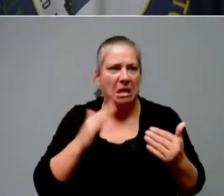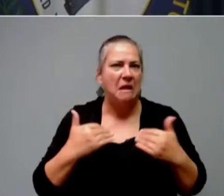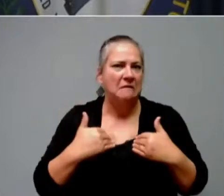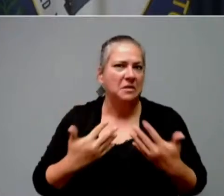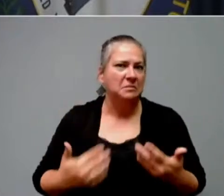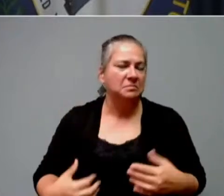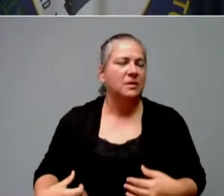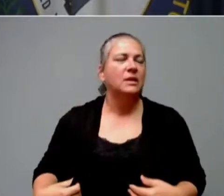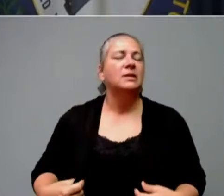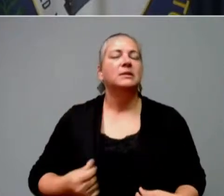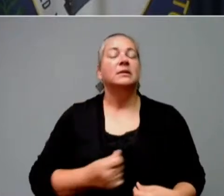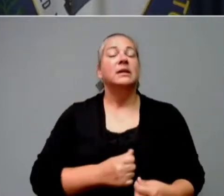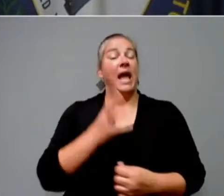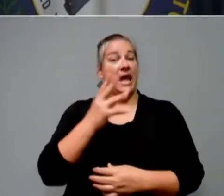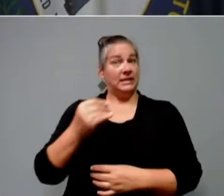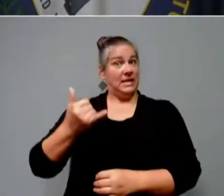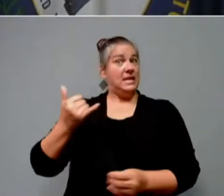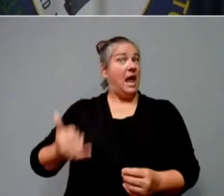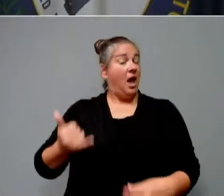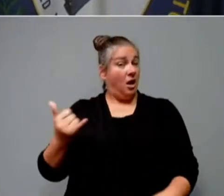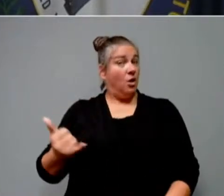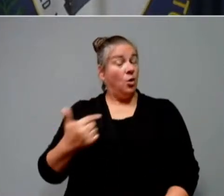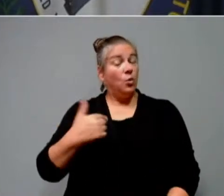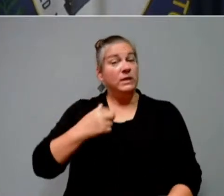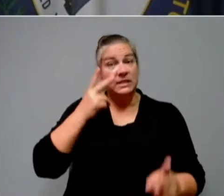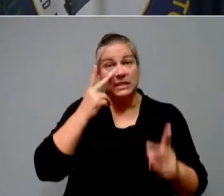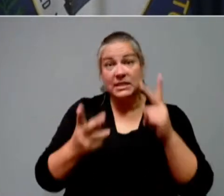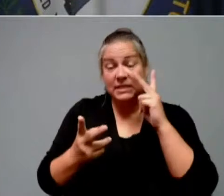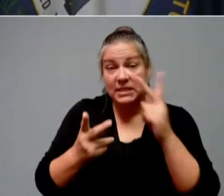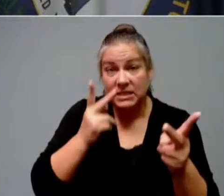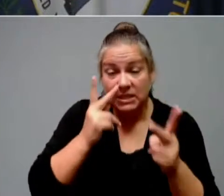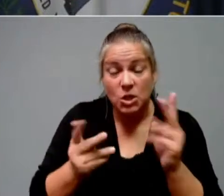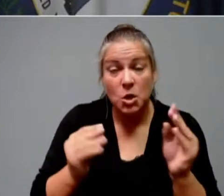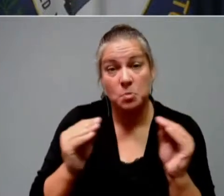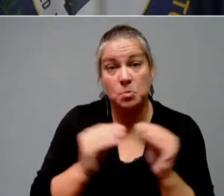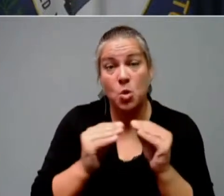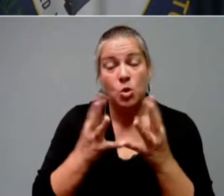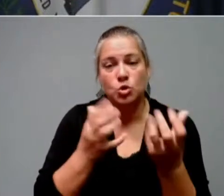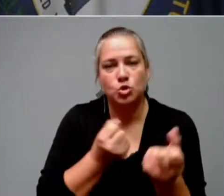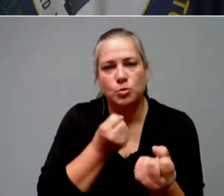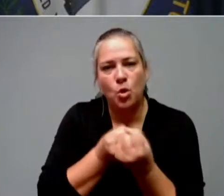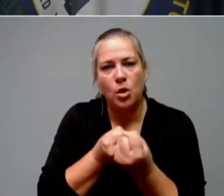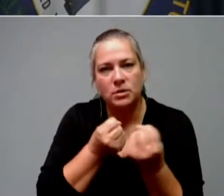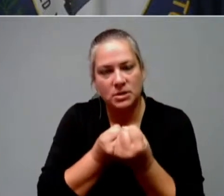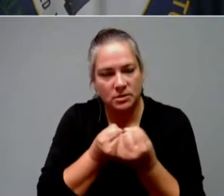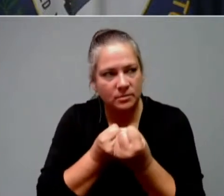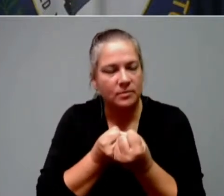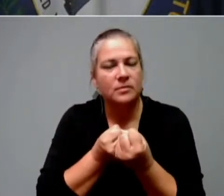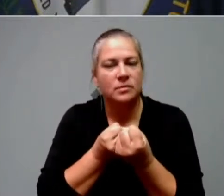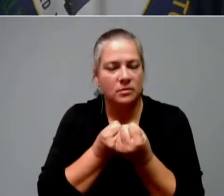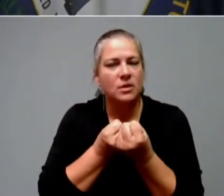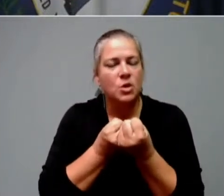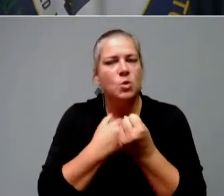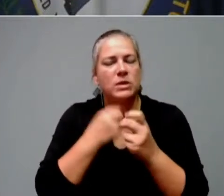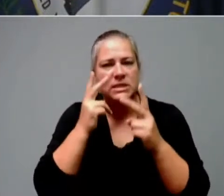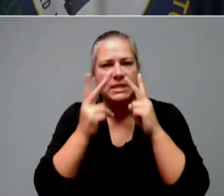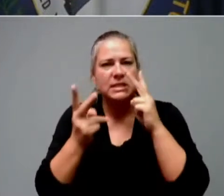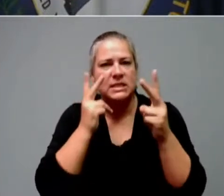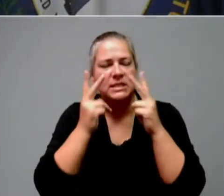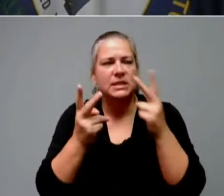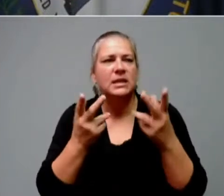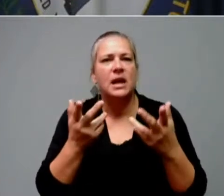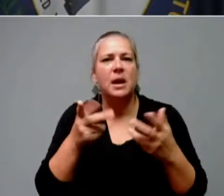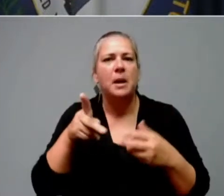we are seeing more support and or active steps being taken by both public